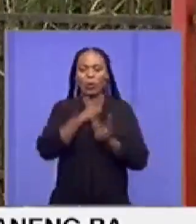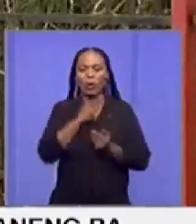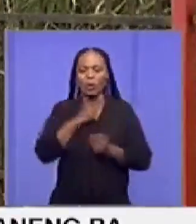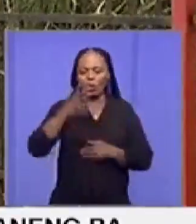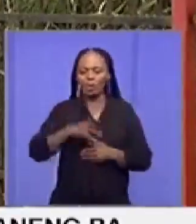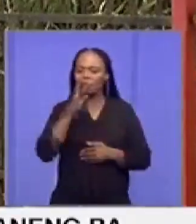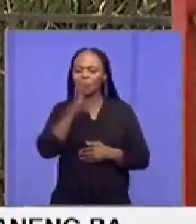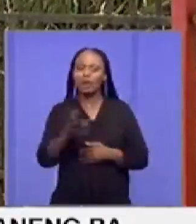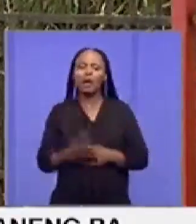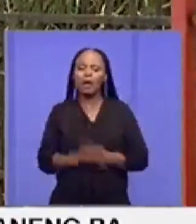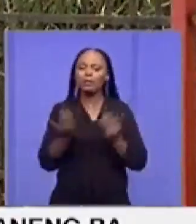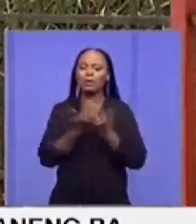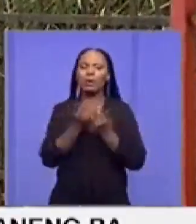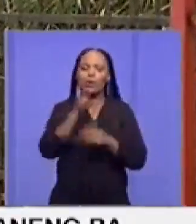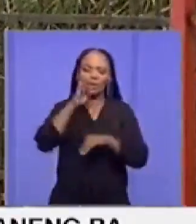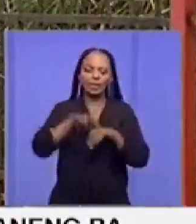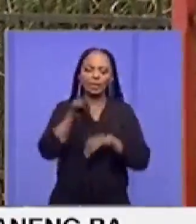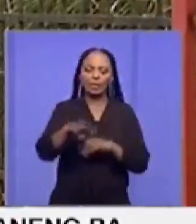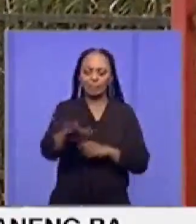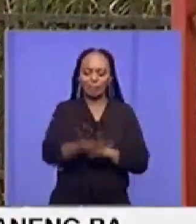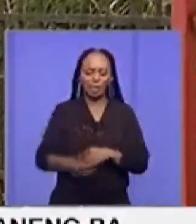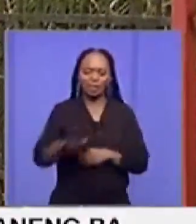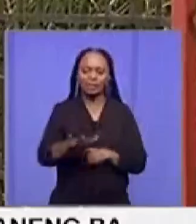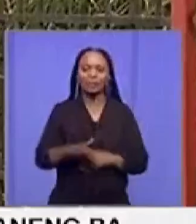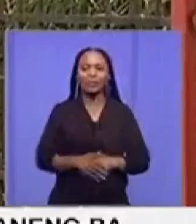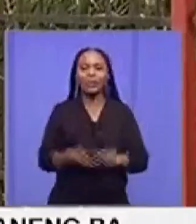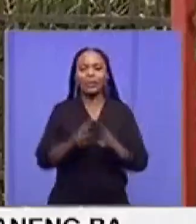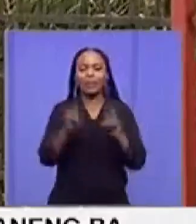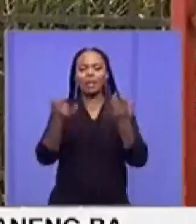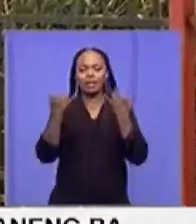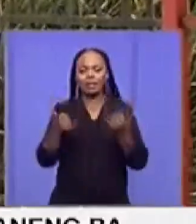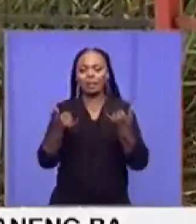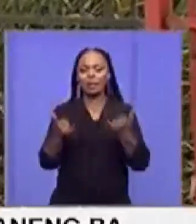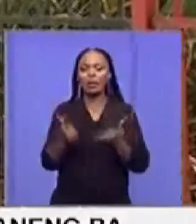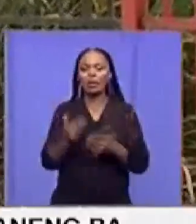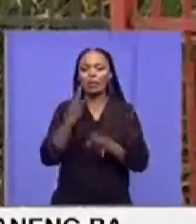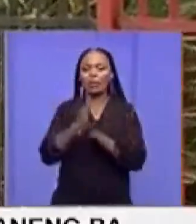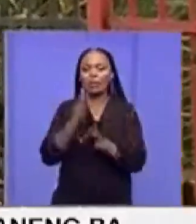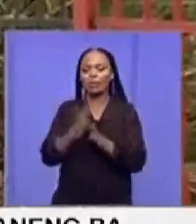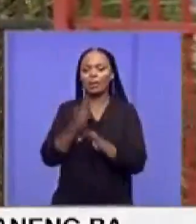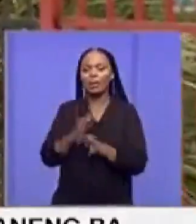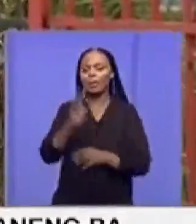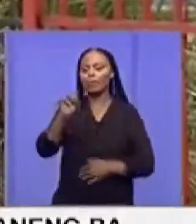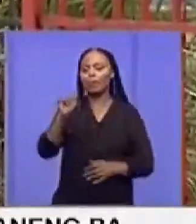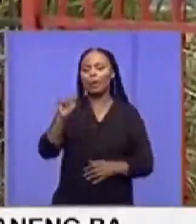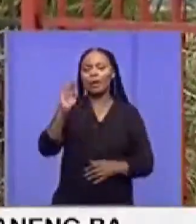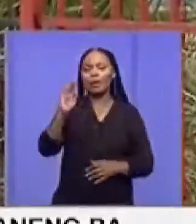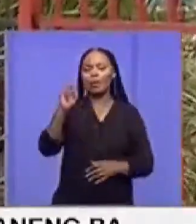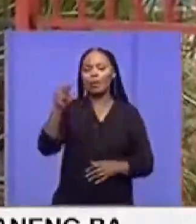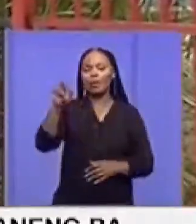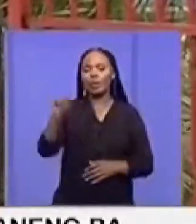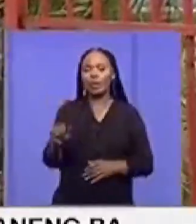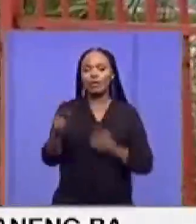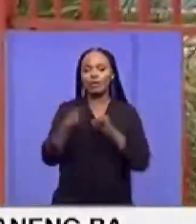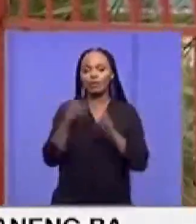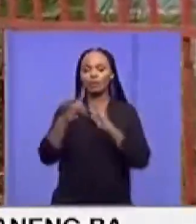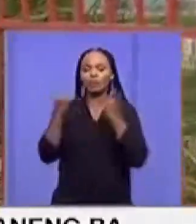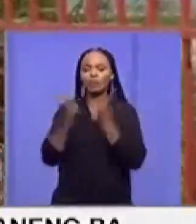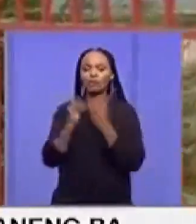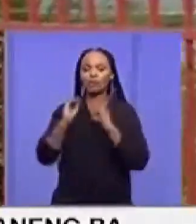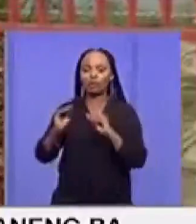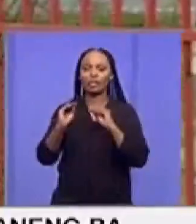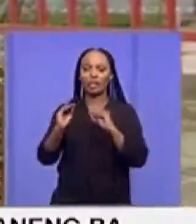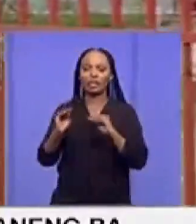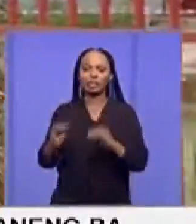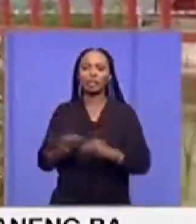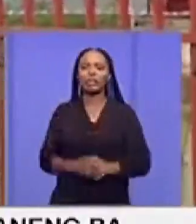sekolo mo kgaolong eno. Mme gona anong ke na le Restif Mabona wa ko lefapha la thuto mo